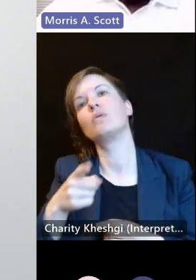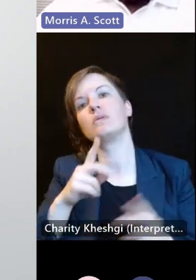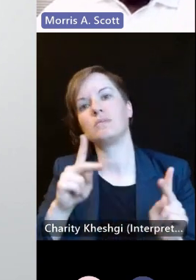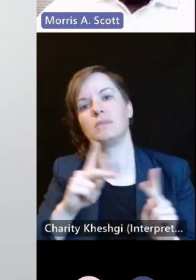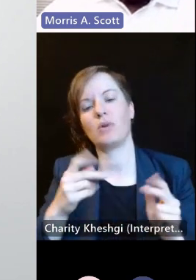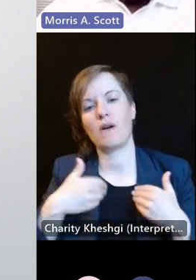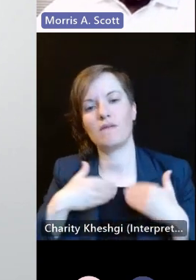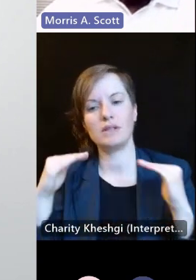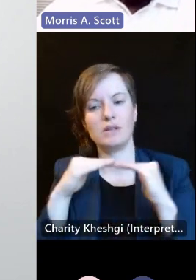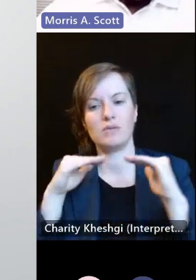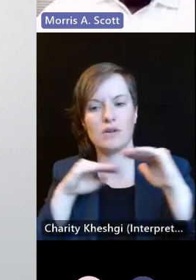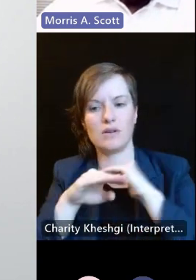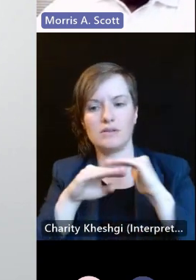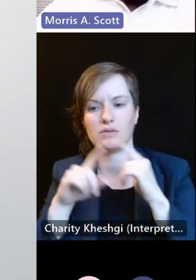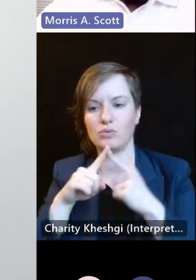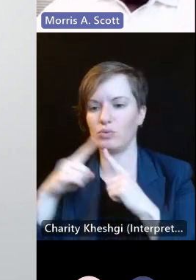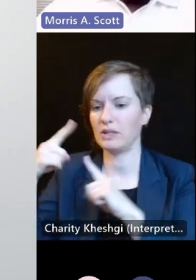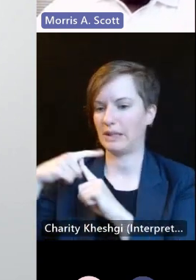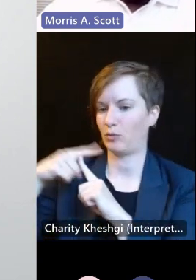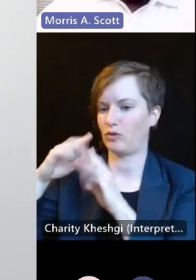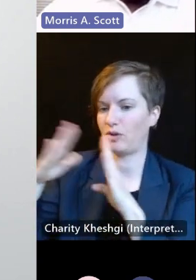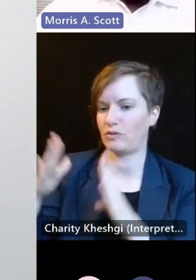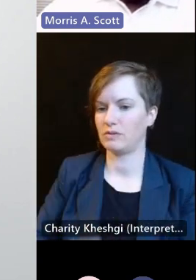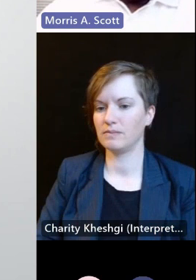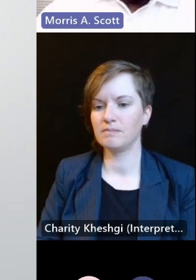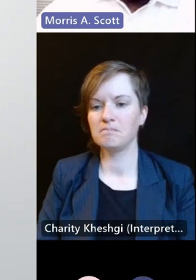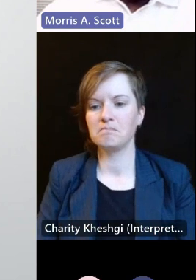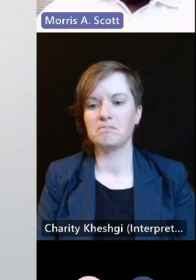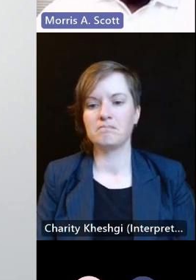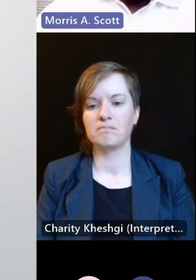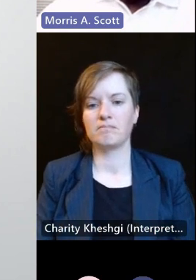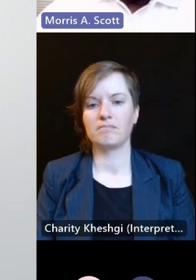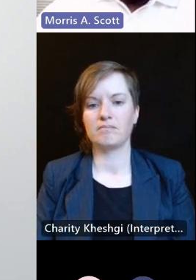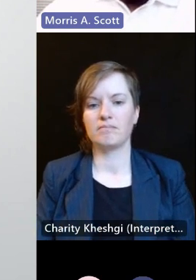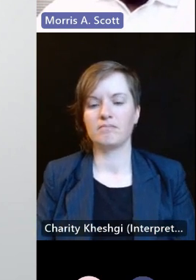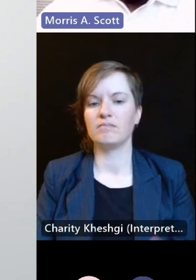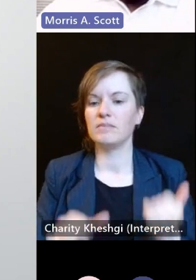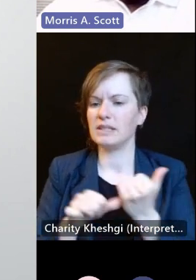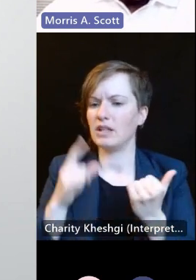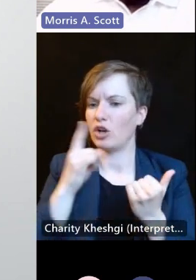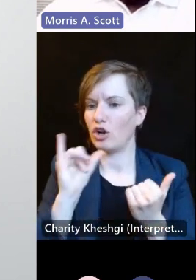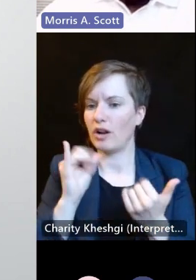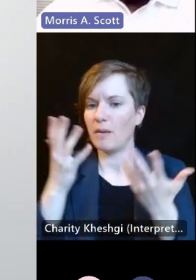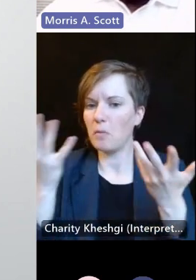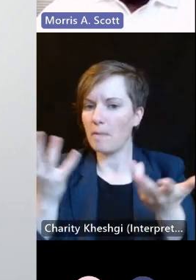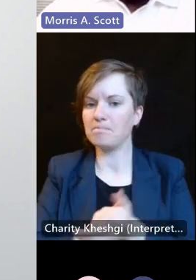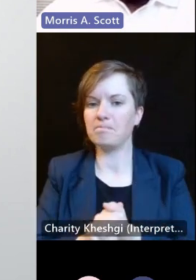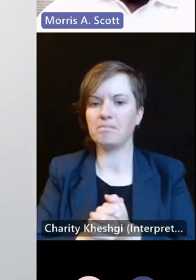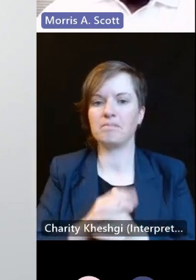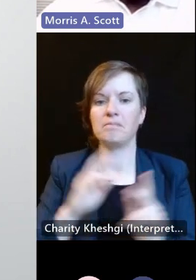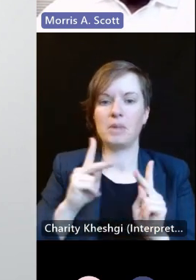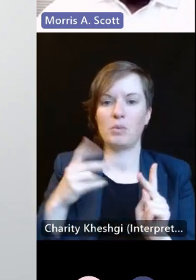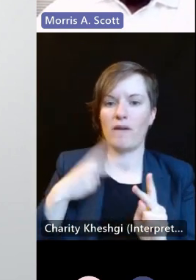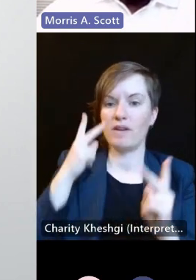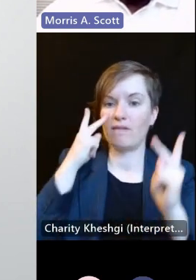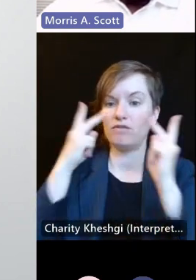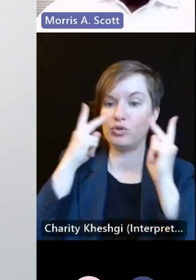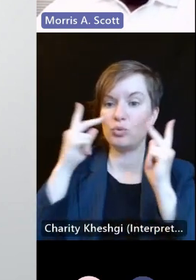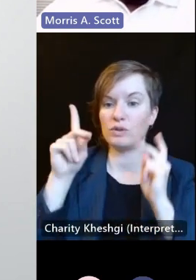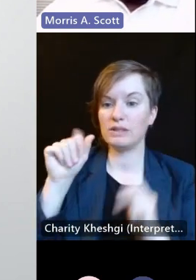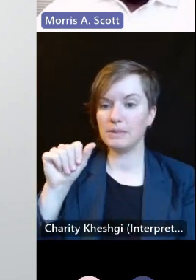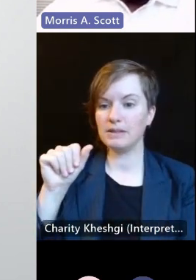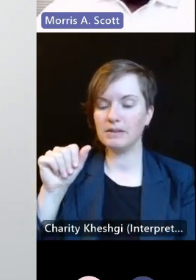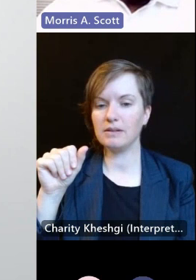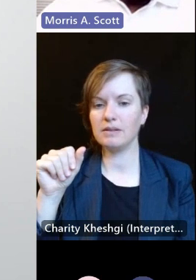this assistance might include helping those with visual disabilities who may not be able to independently